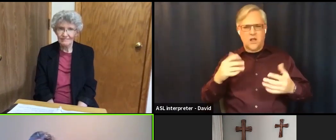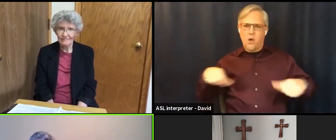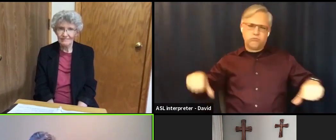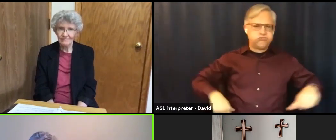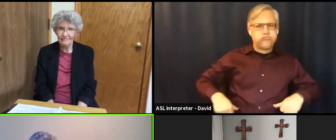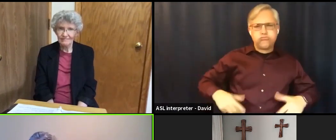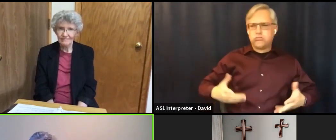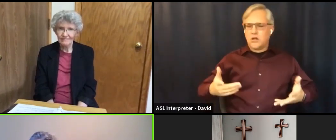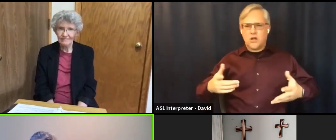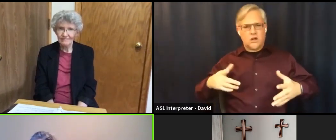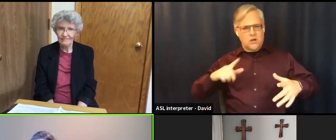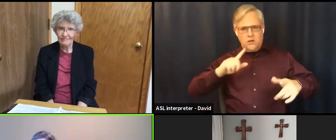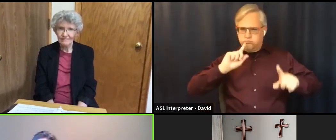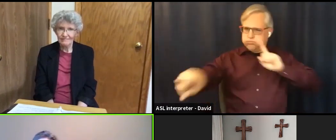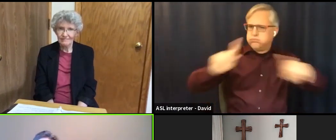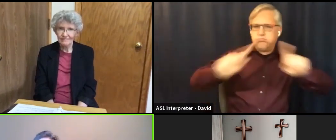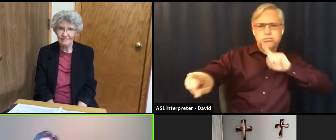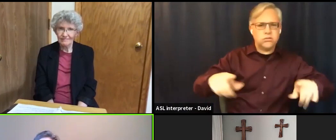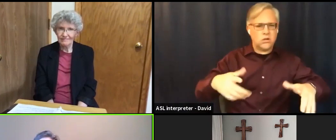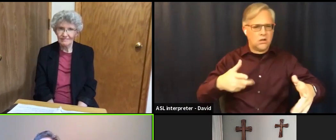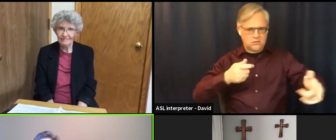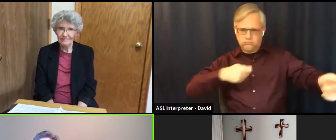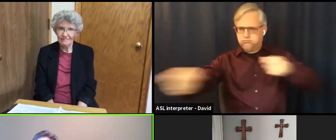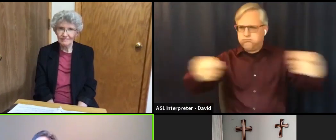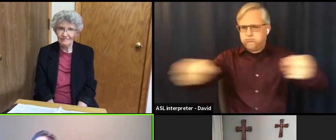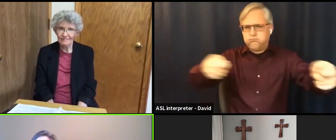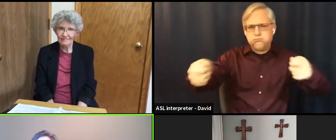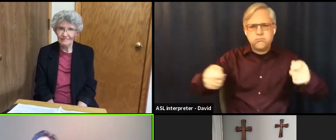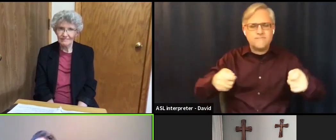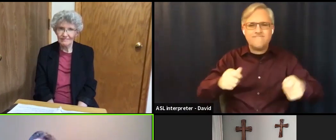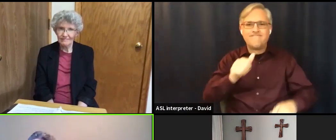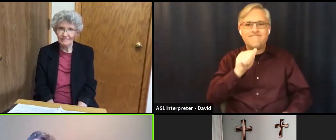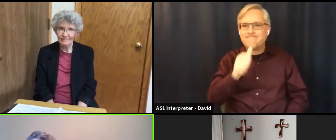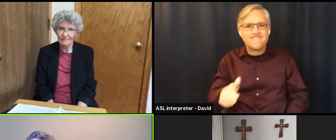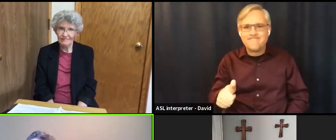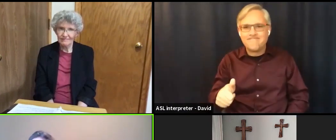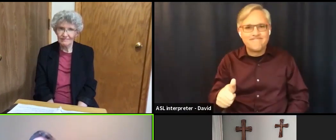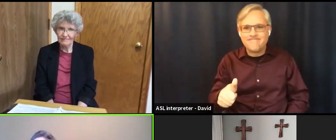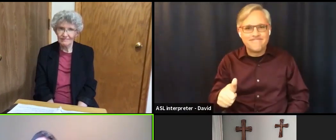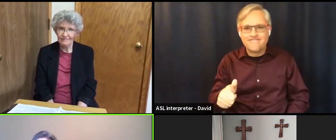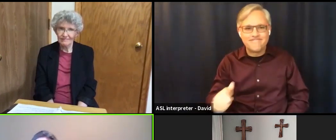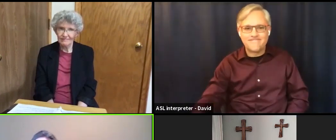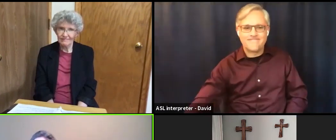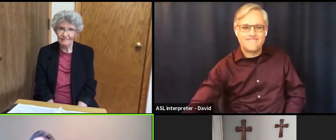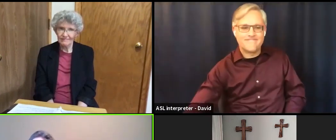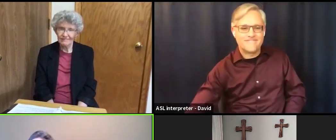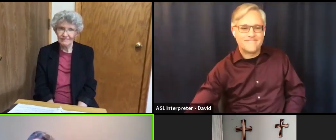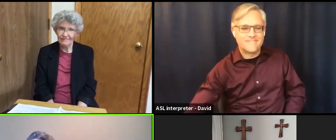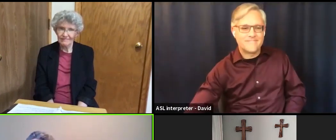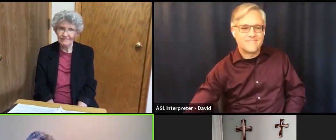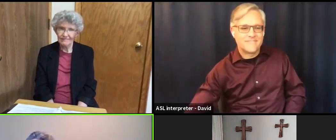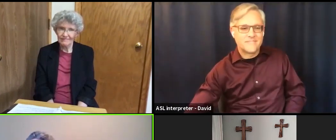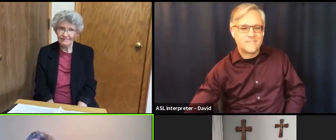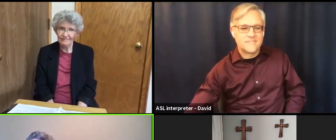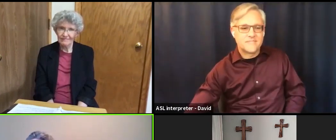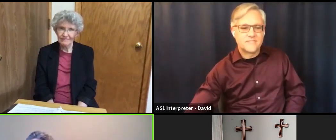and forceful, that God is not acting out of political